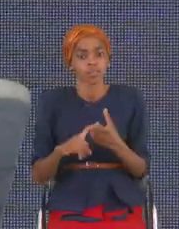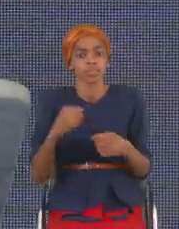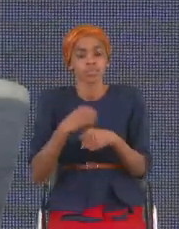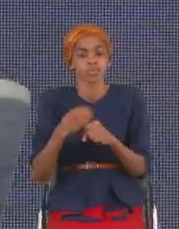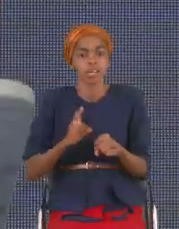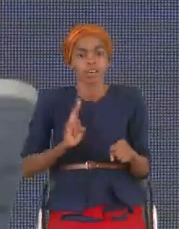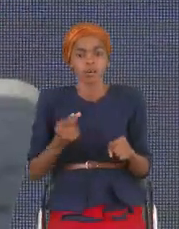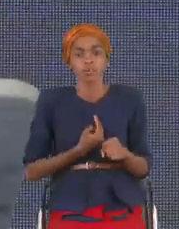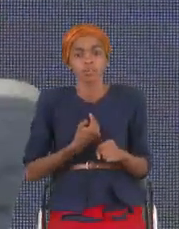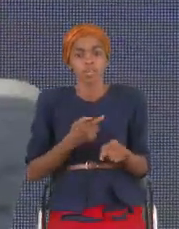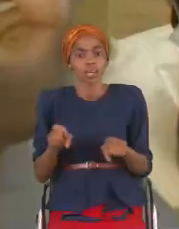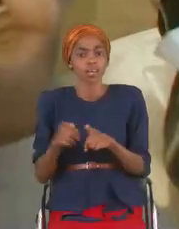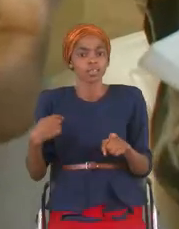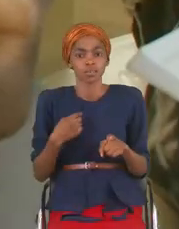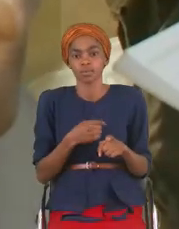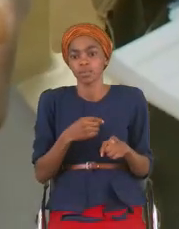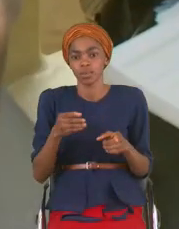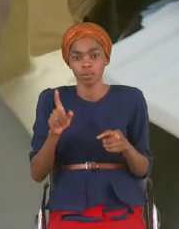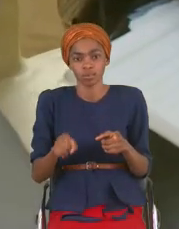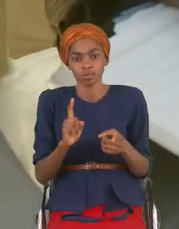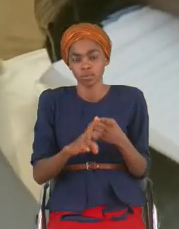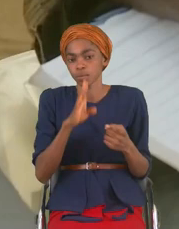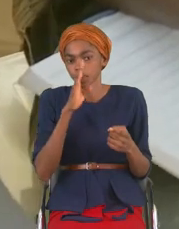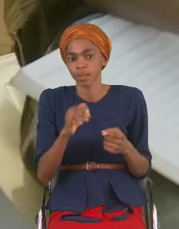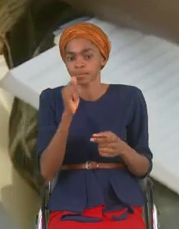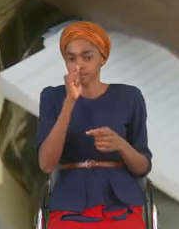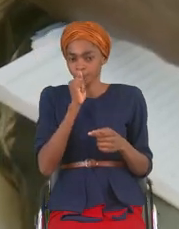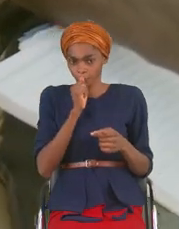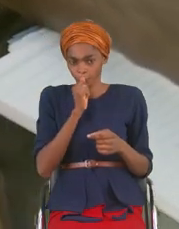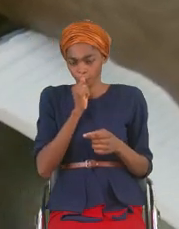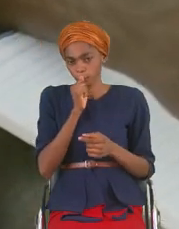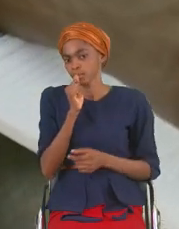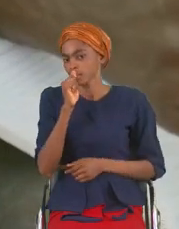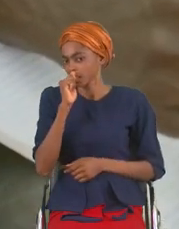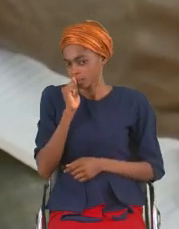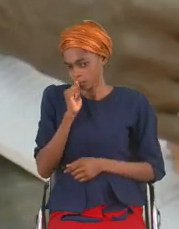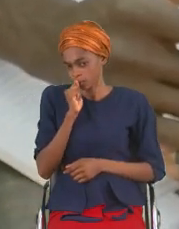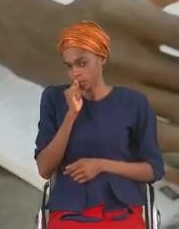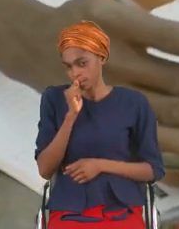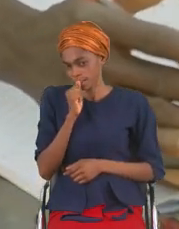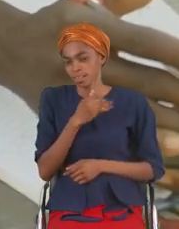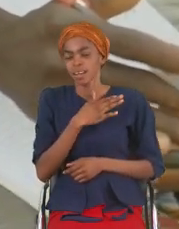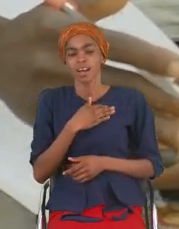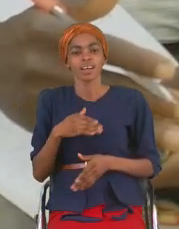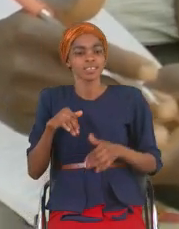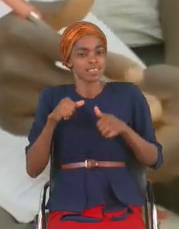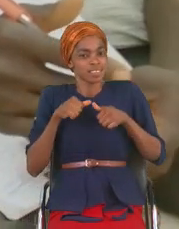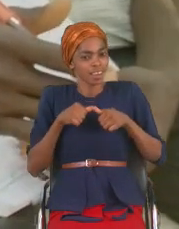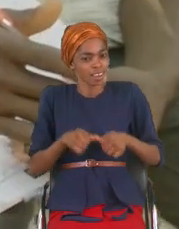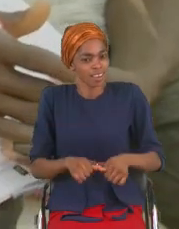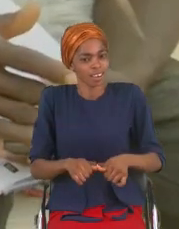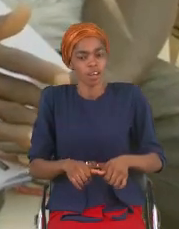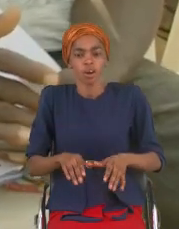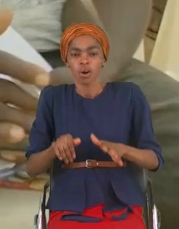to be. Perseverance, endurance, and staying under